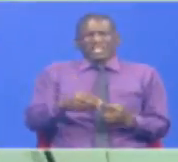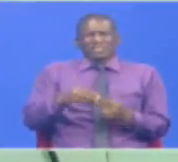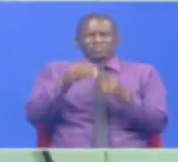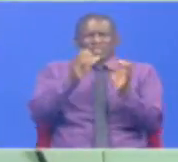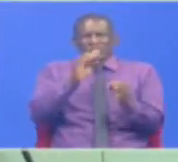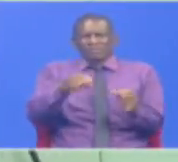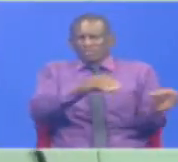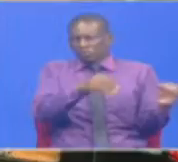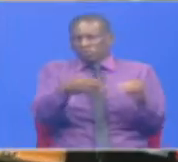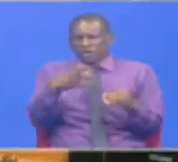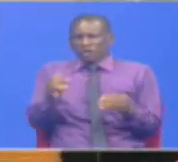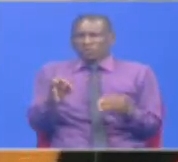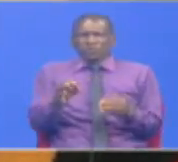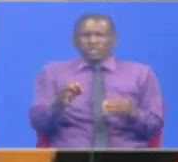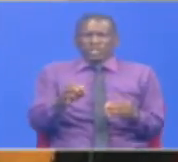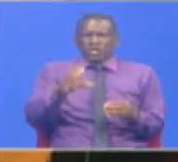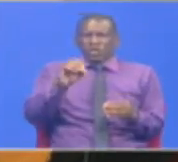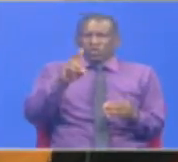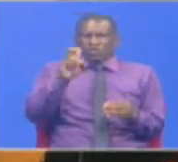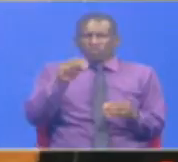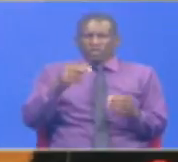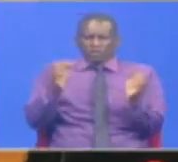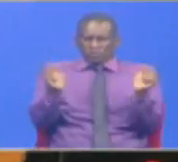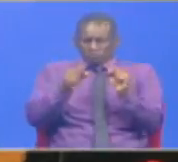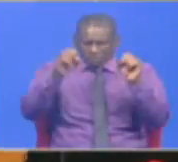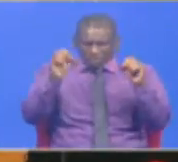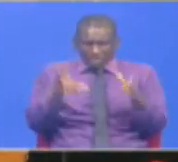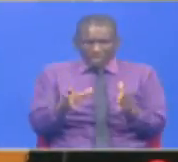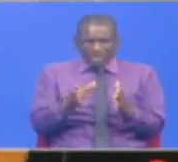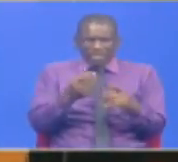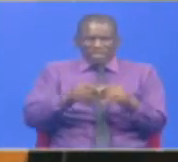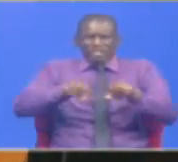has not yet cooled, then it breaks. So you see, no one will take it.